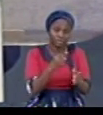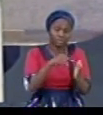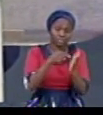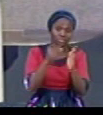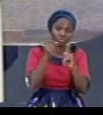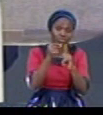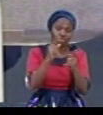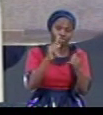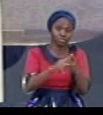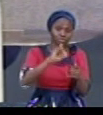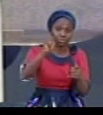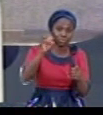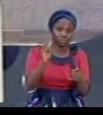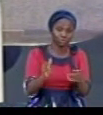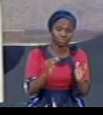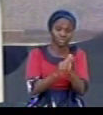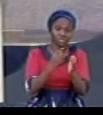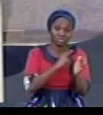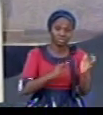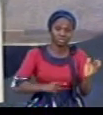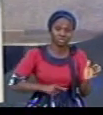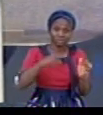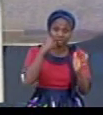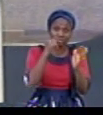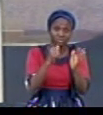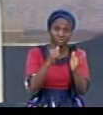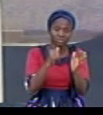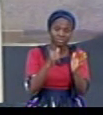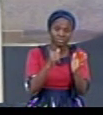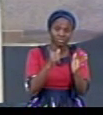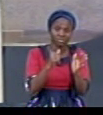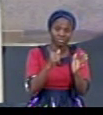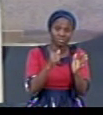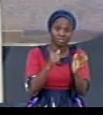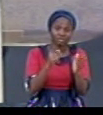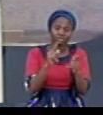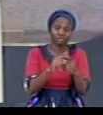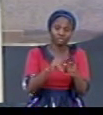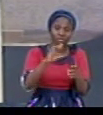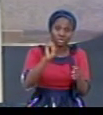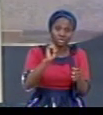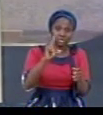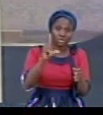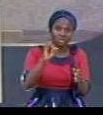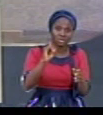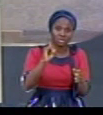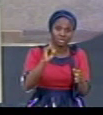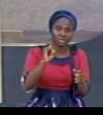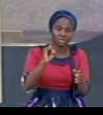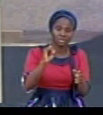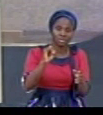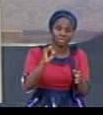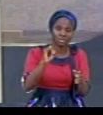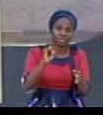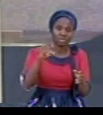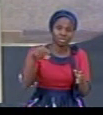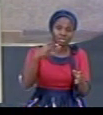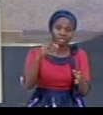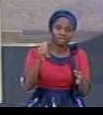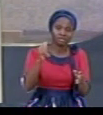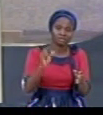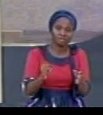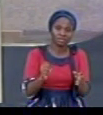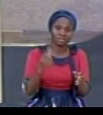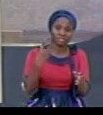Job, the Lord said unto Eliphaz, the Temanite, the